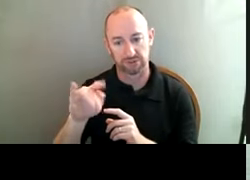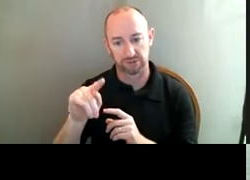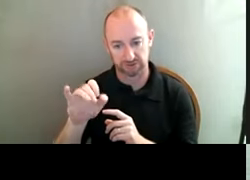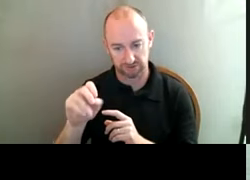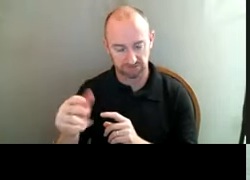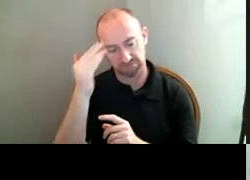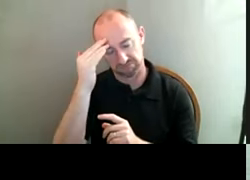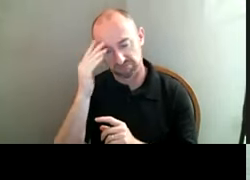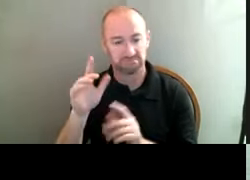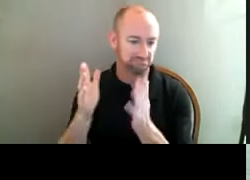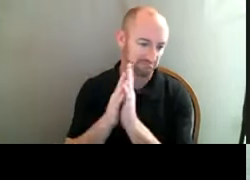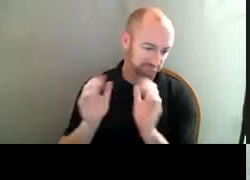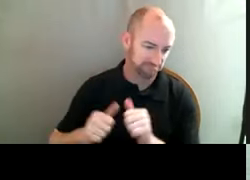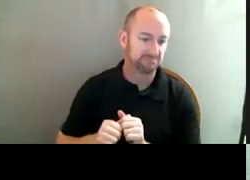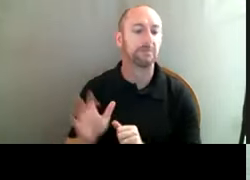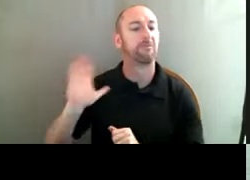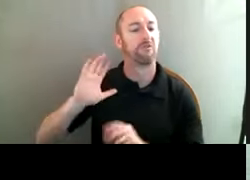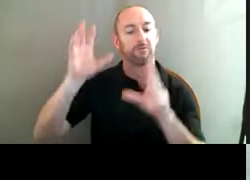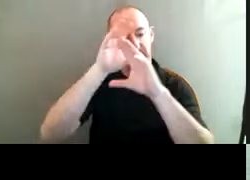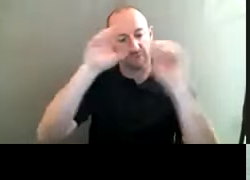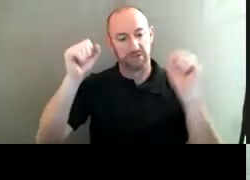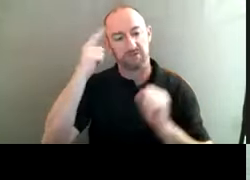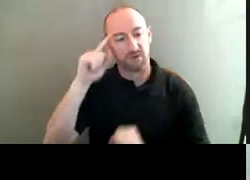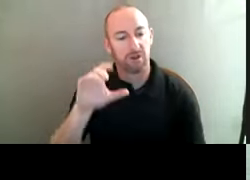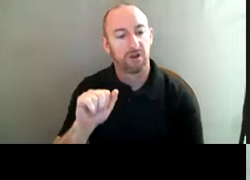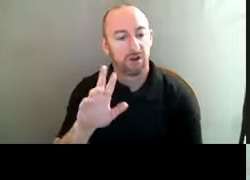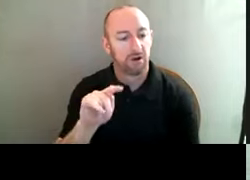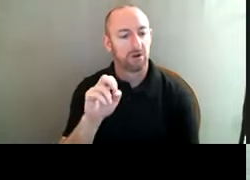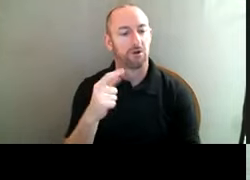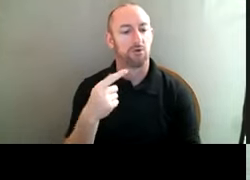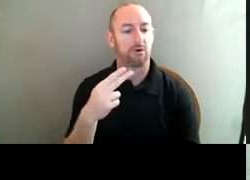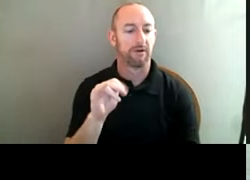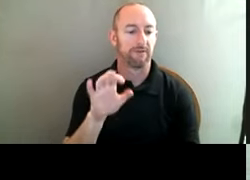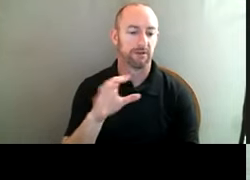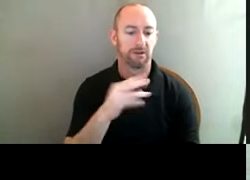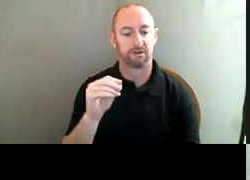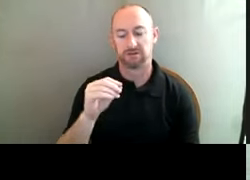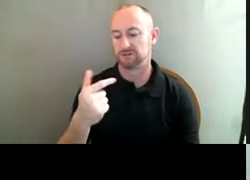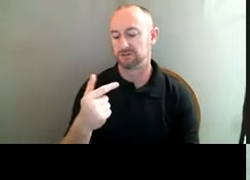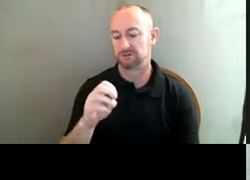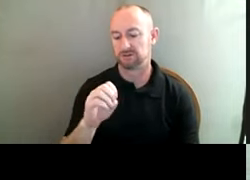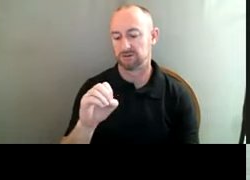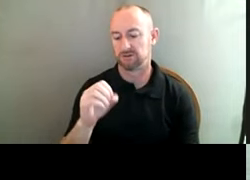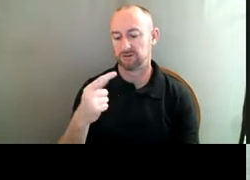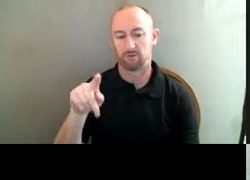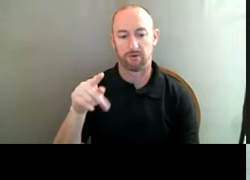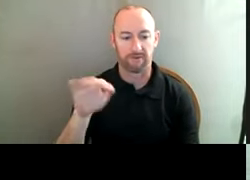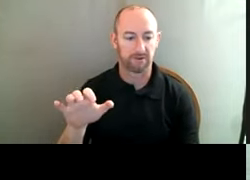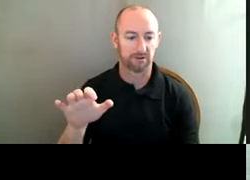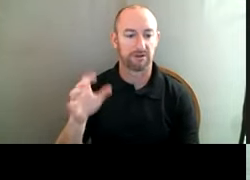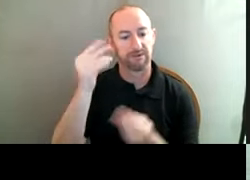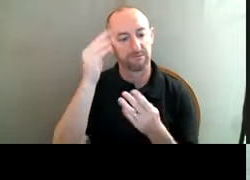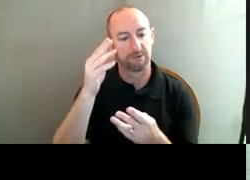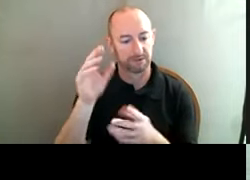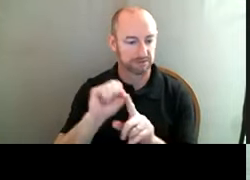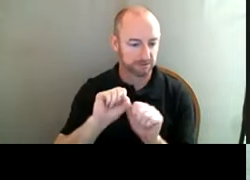of the Cartographic and Geographic Information Society. And she's also, and this is where I first met her, a member, in fact, actually